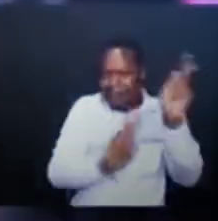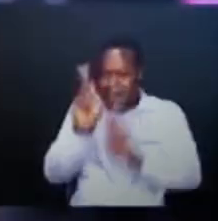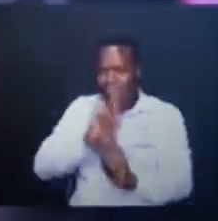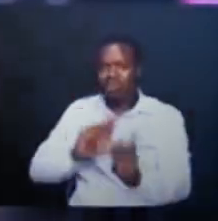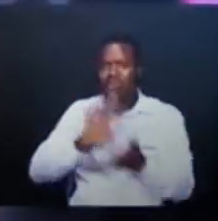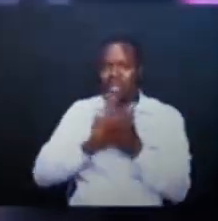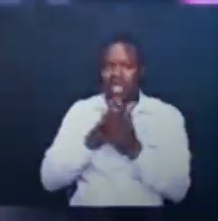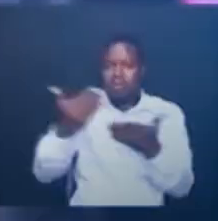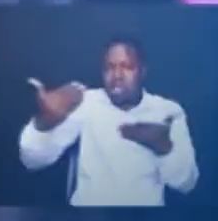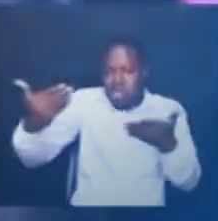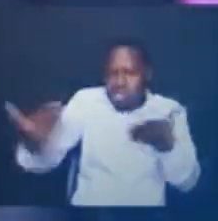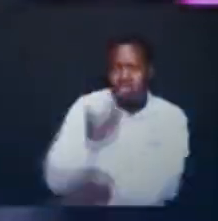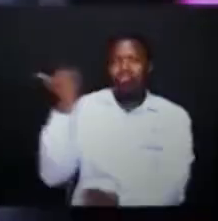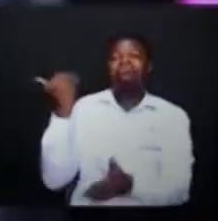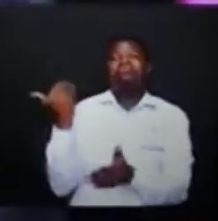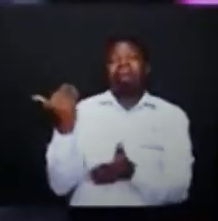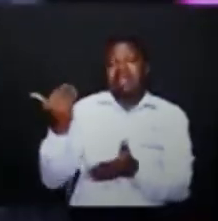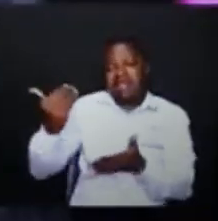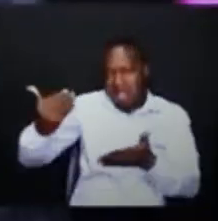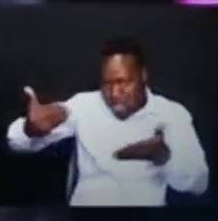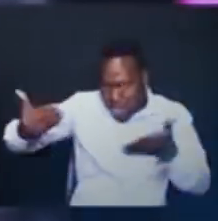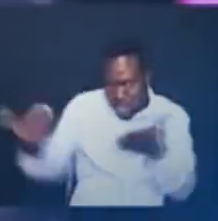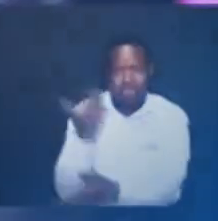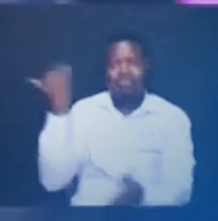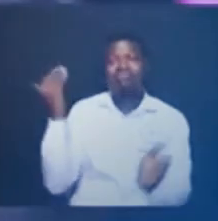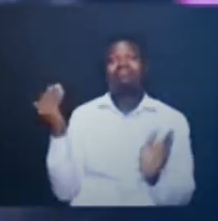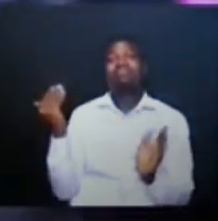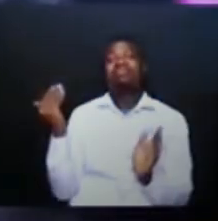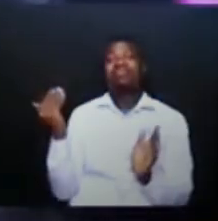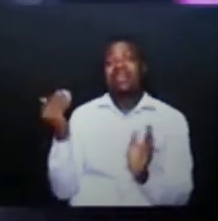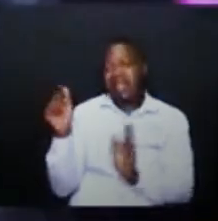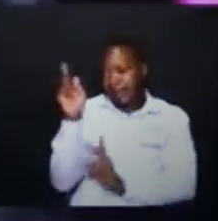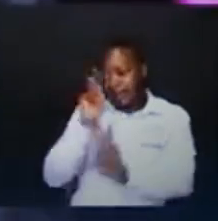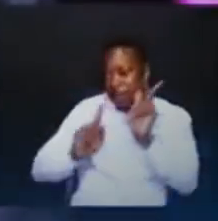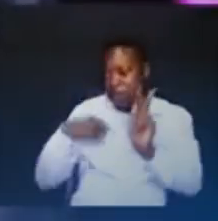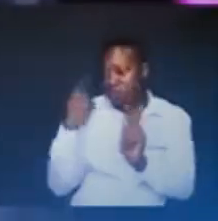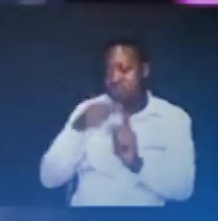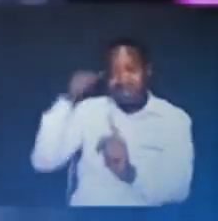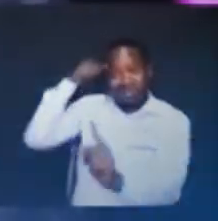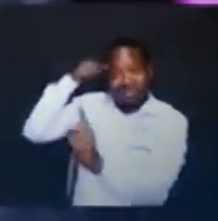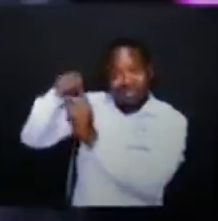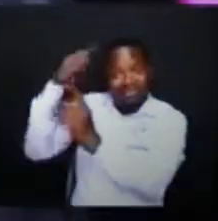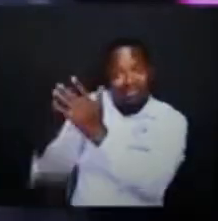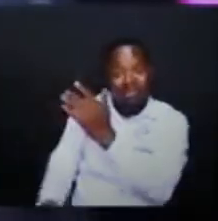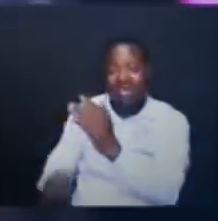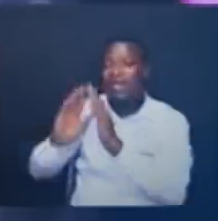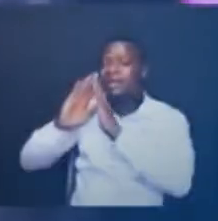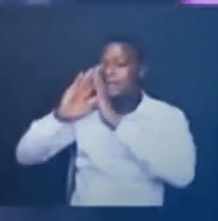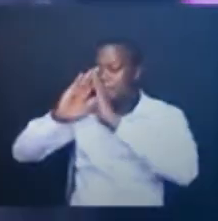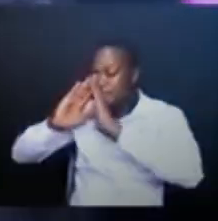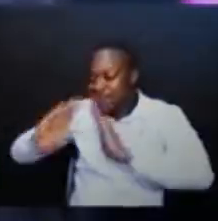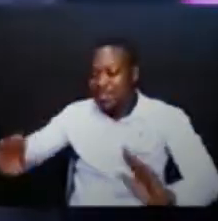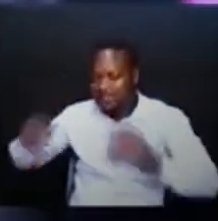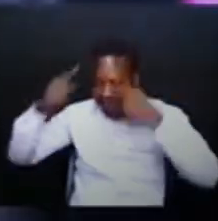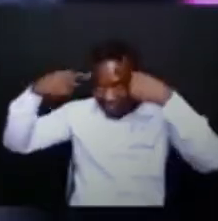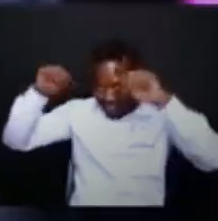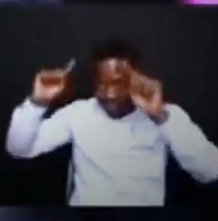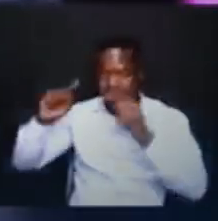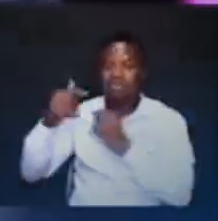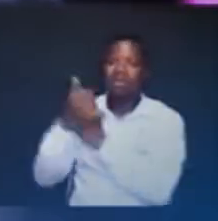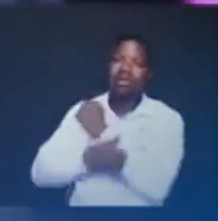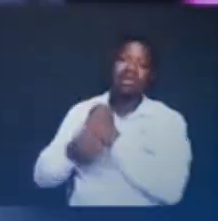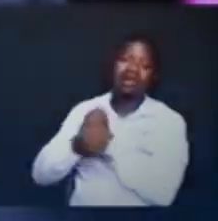Ghanaian. A people who will seek the peace and prosperity of the land.